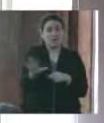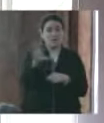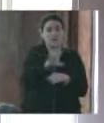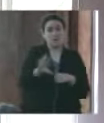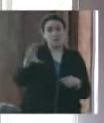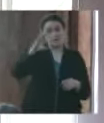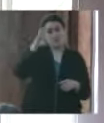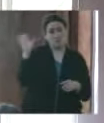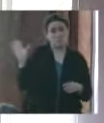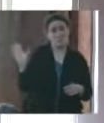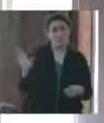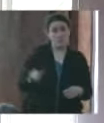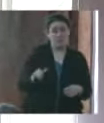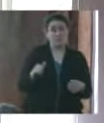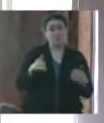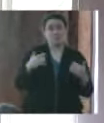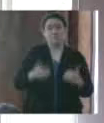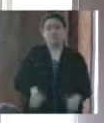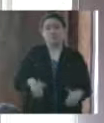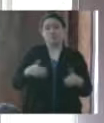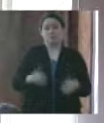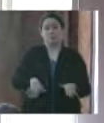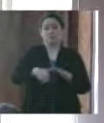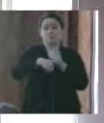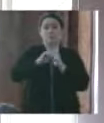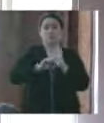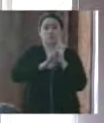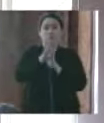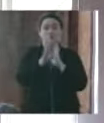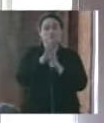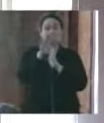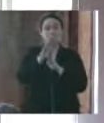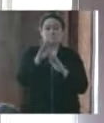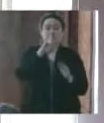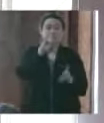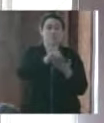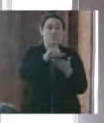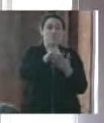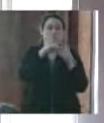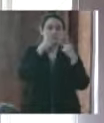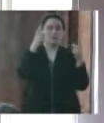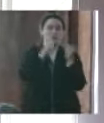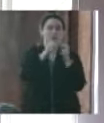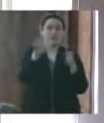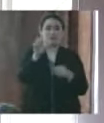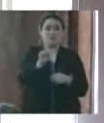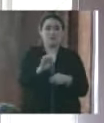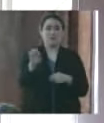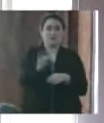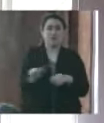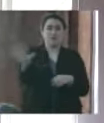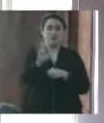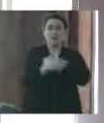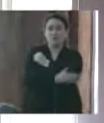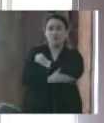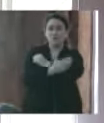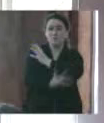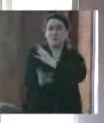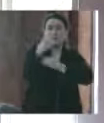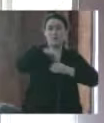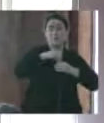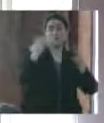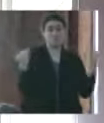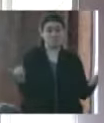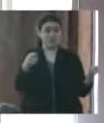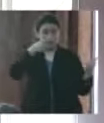don't have a chance unless we bring the countries of Southeast Asia into this process. So it's extremely encouraging to me that the leadership that Thailand has